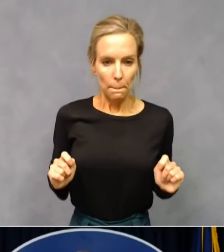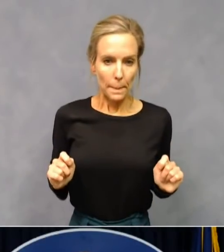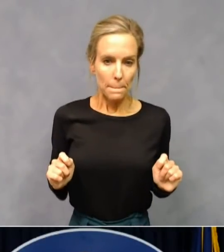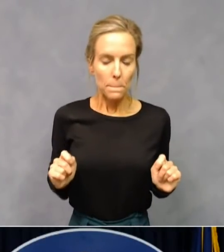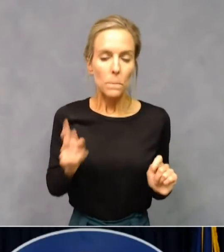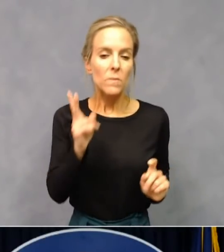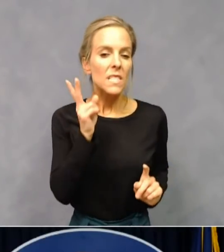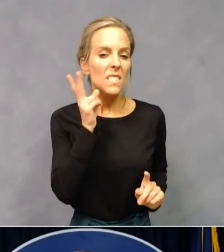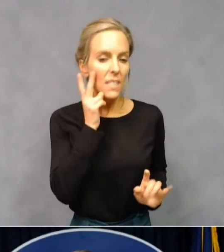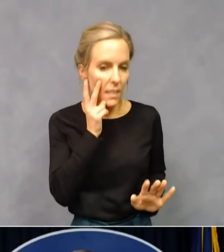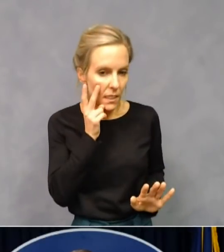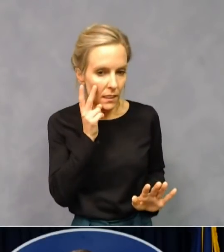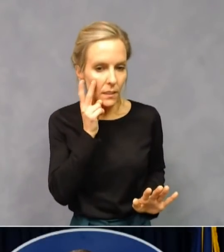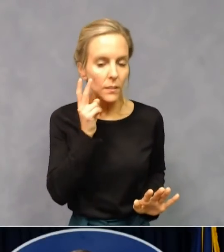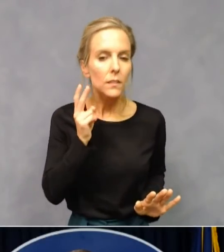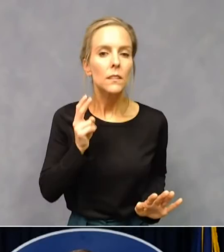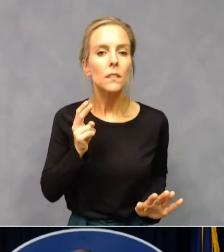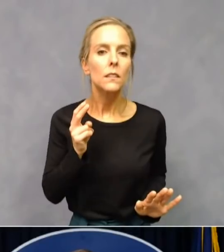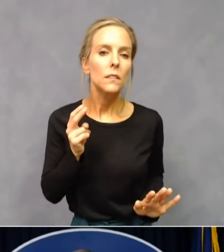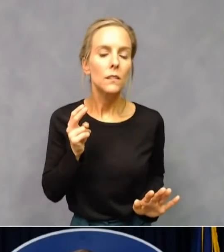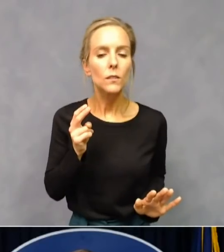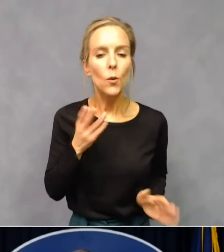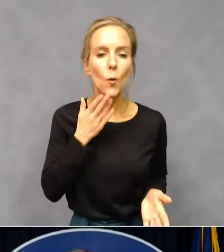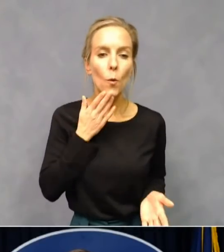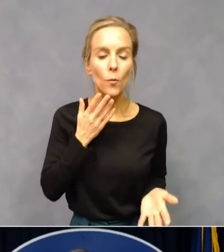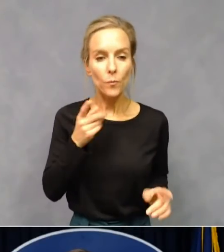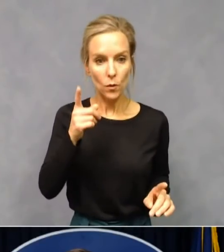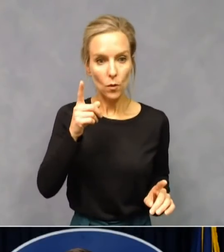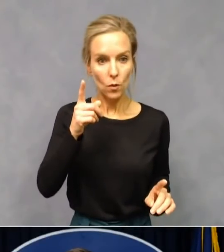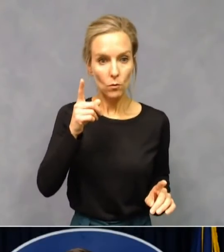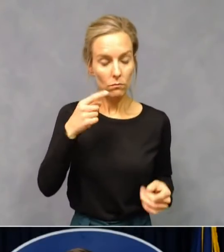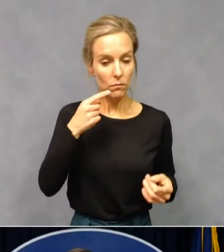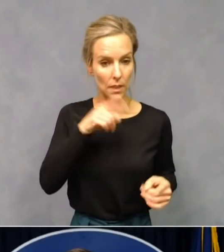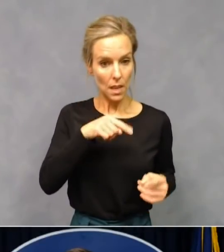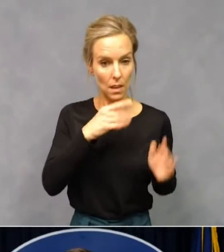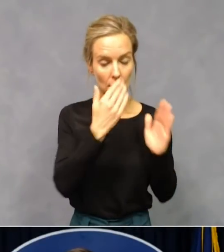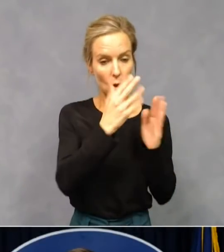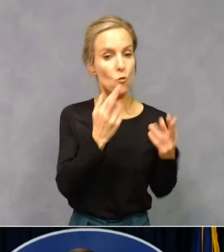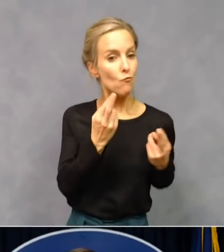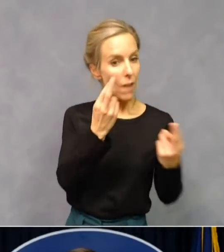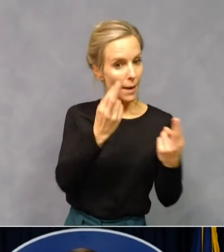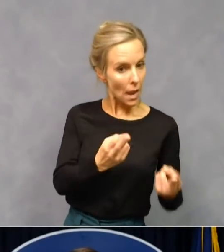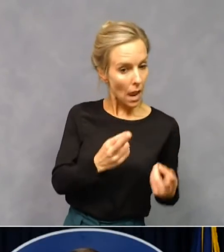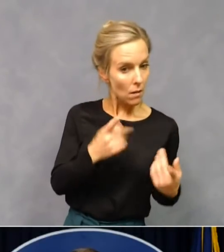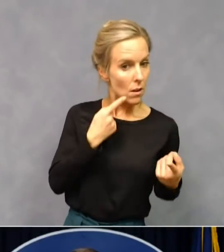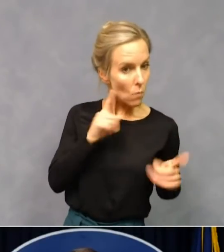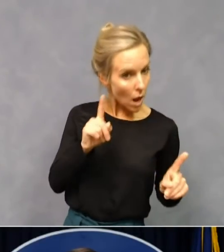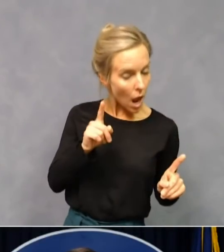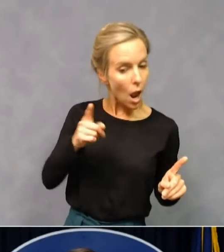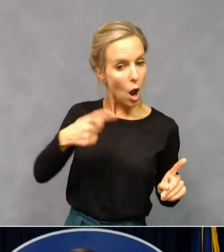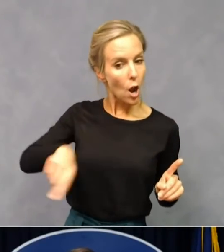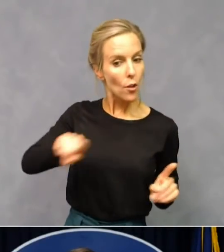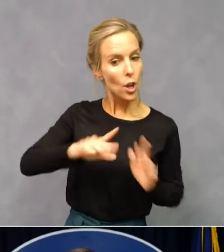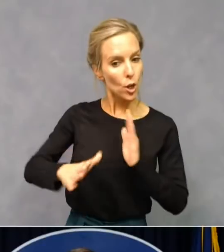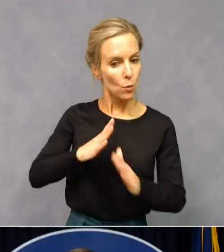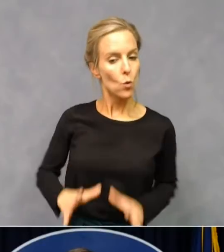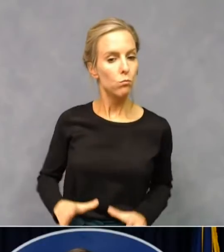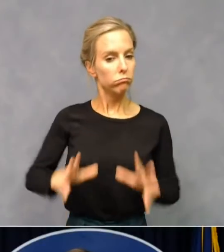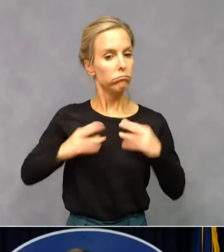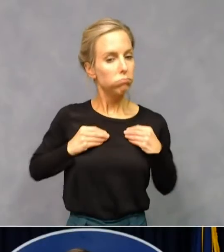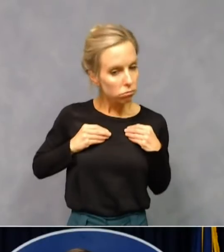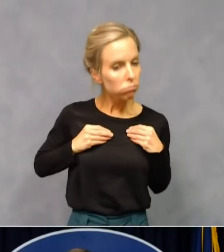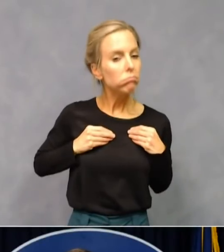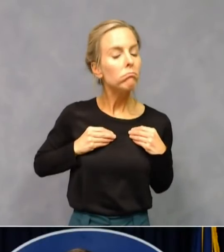now how well these work, how embraced they are by the communities, and we are seeing some